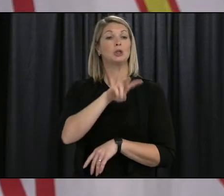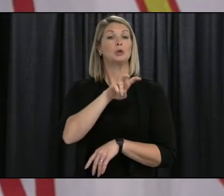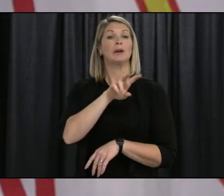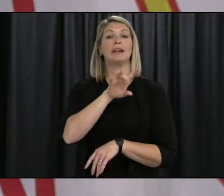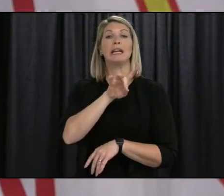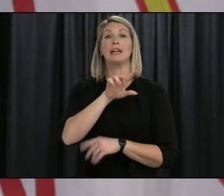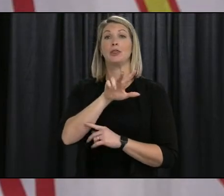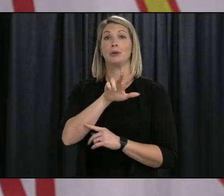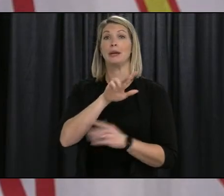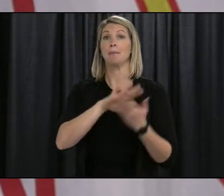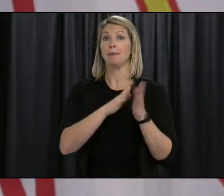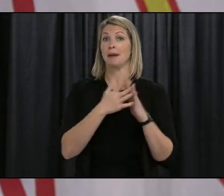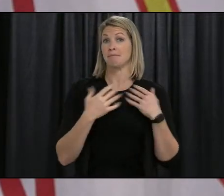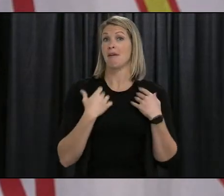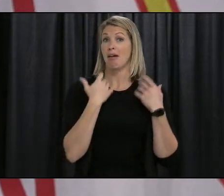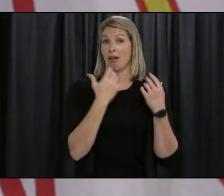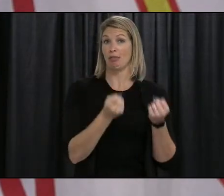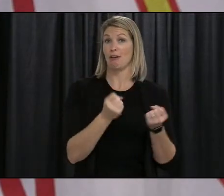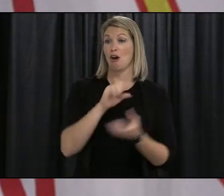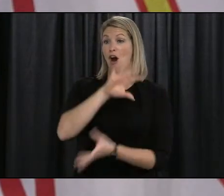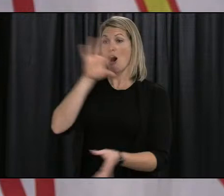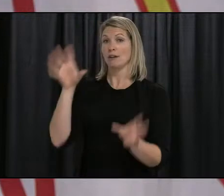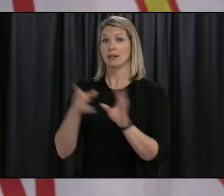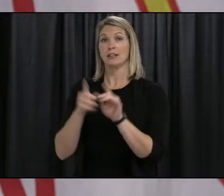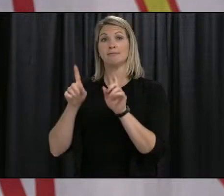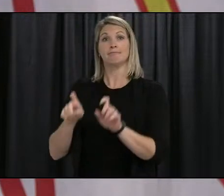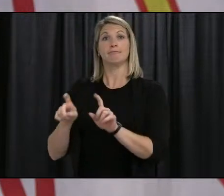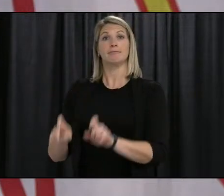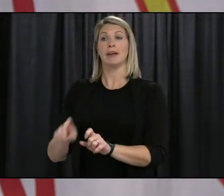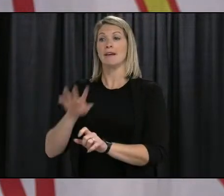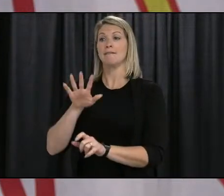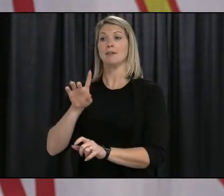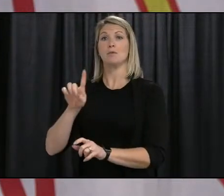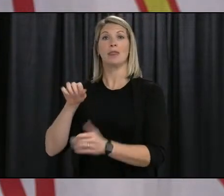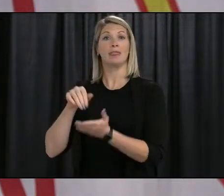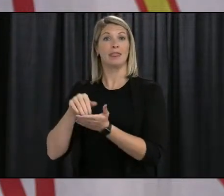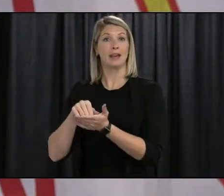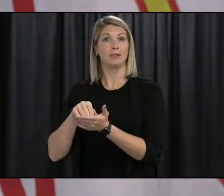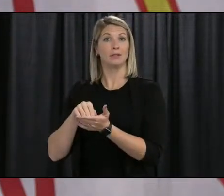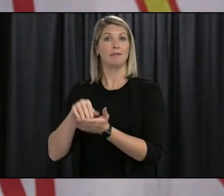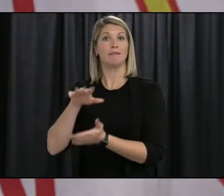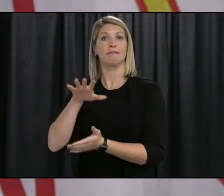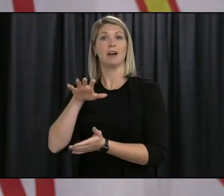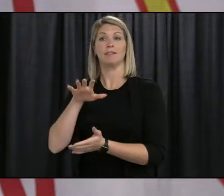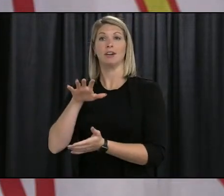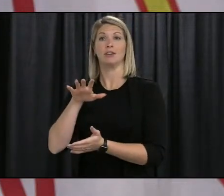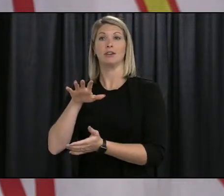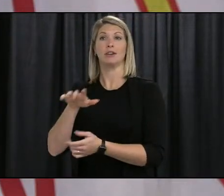283 people have now recovered, and in total we have tested 51,529 people.